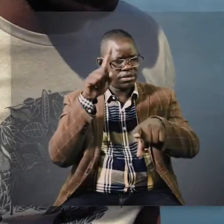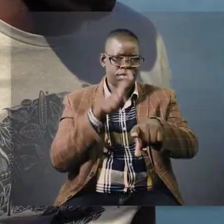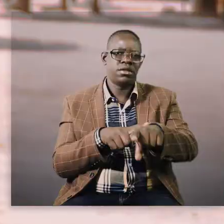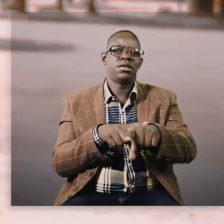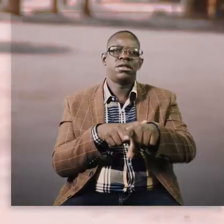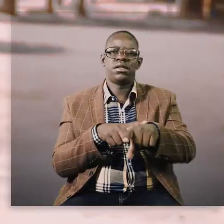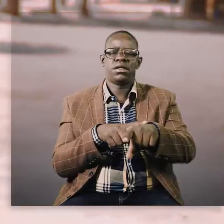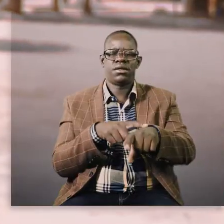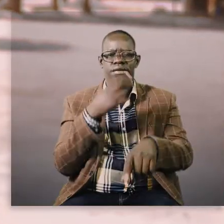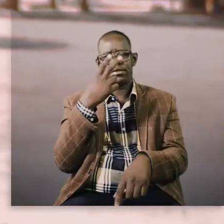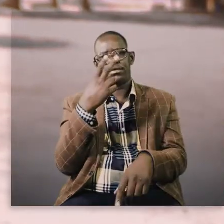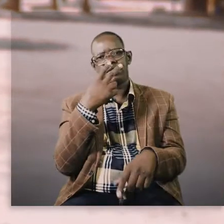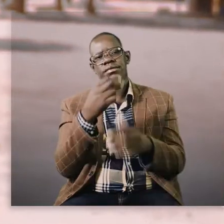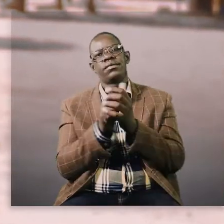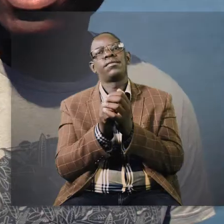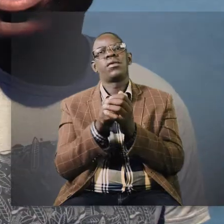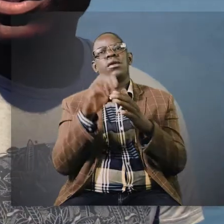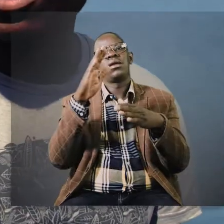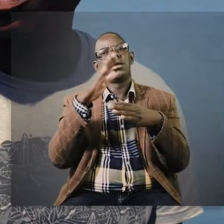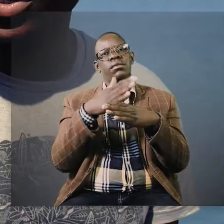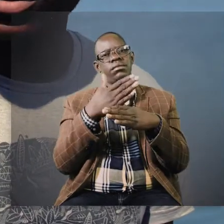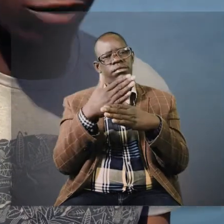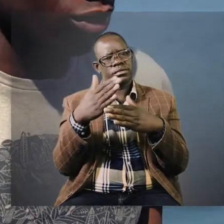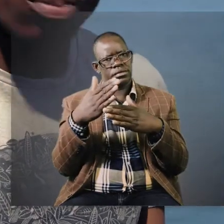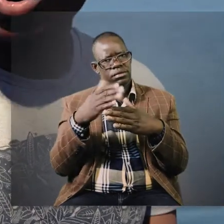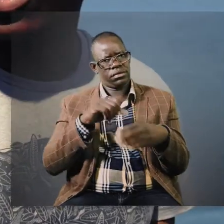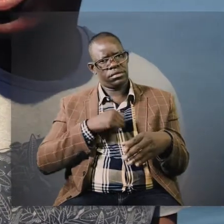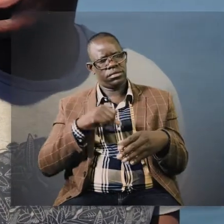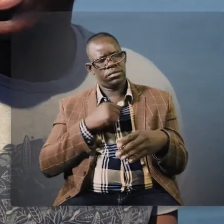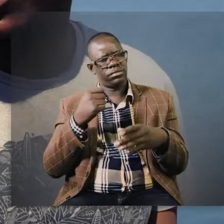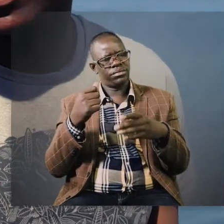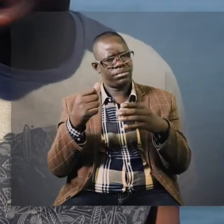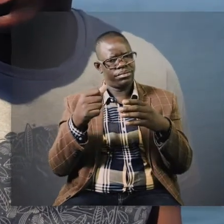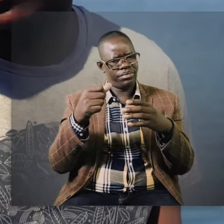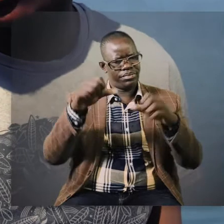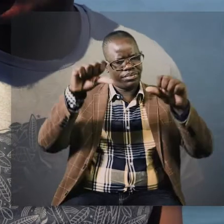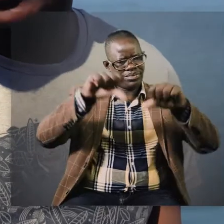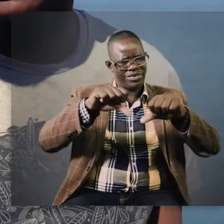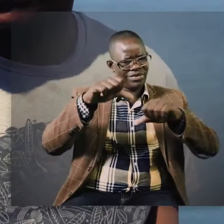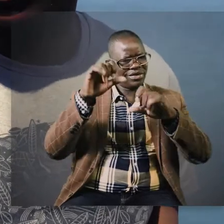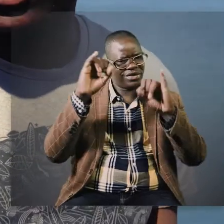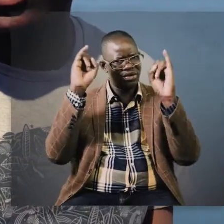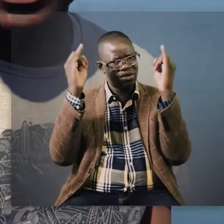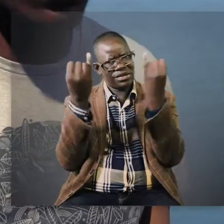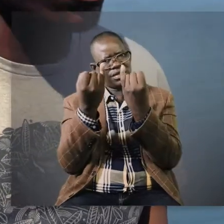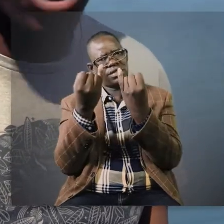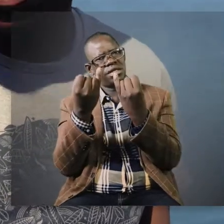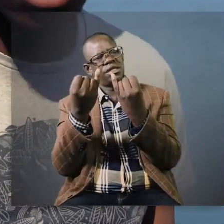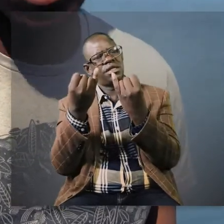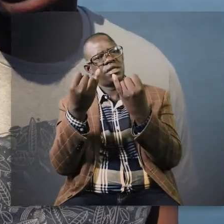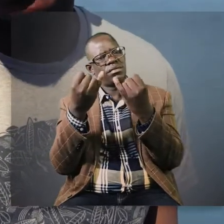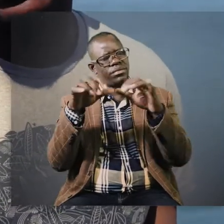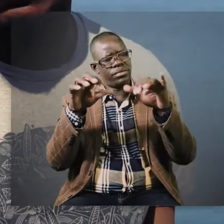I see. But you know what? It's because diseases easily spread in, poorer, crowded towns and cities where the living conditions are